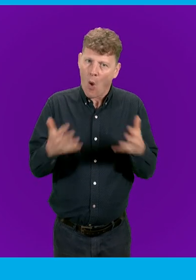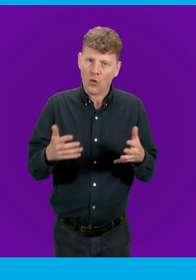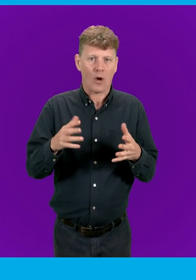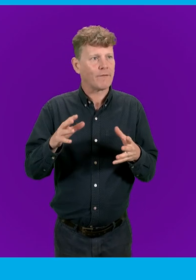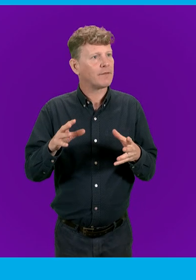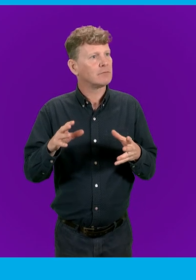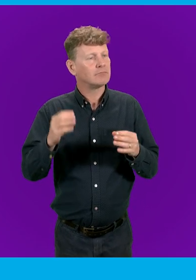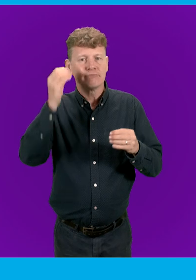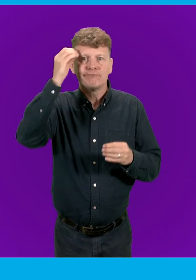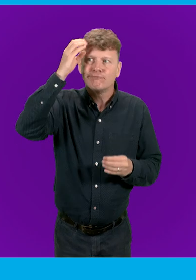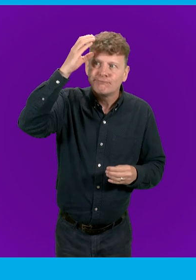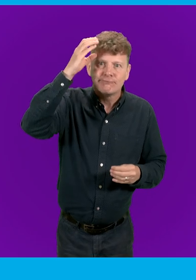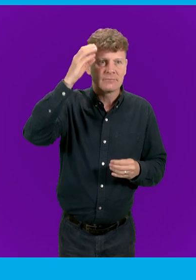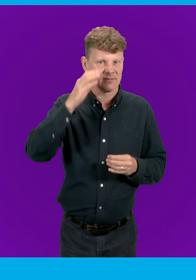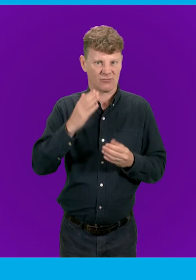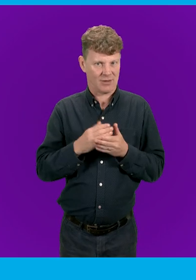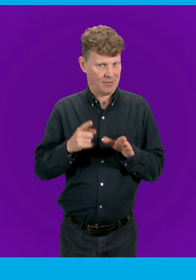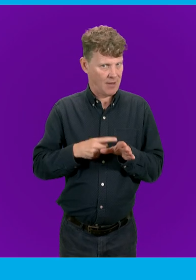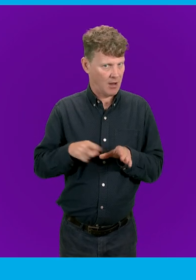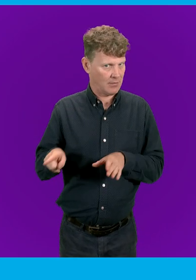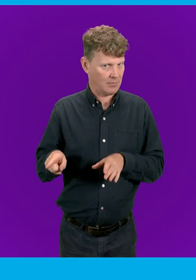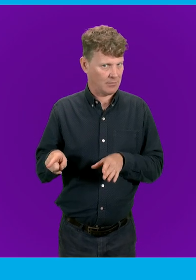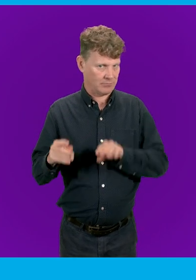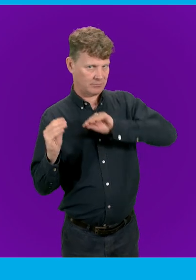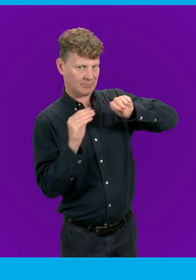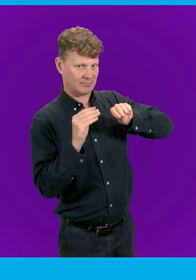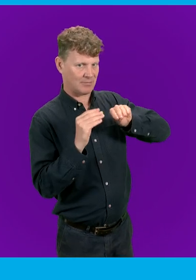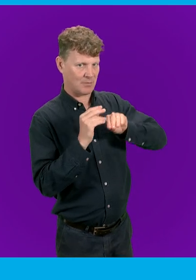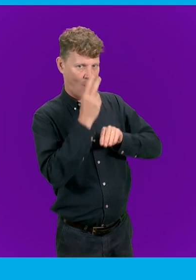for this, I think, does go from young people to their parents.